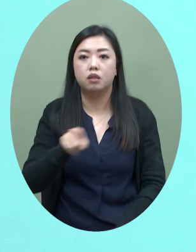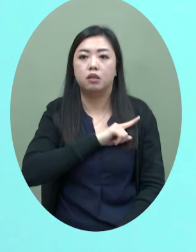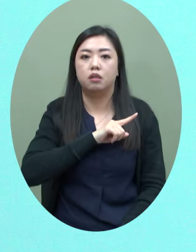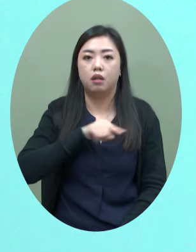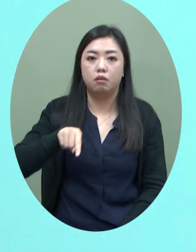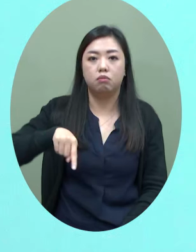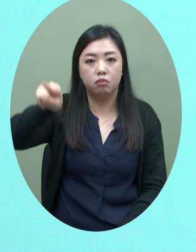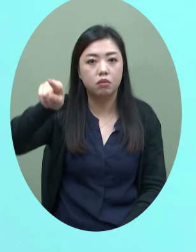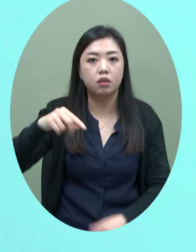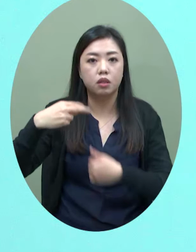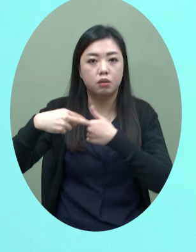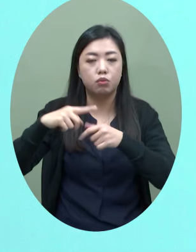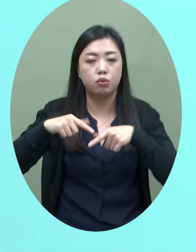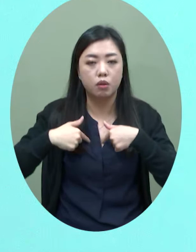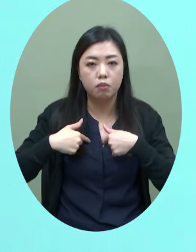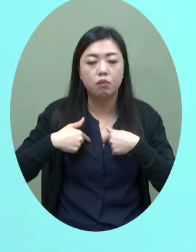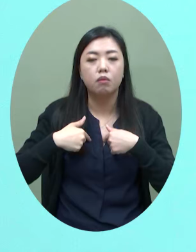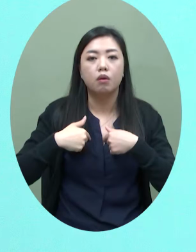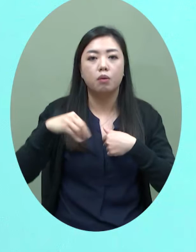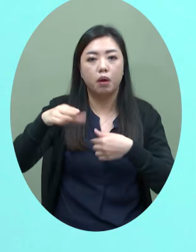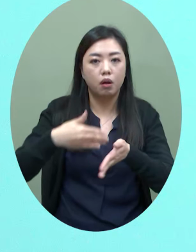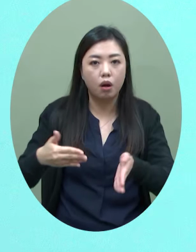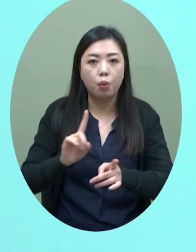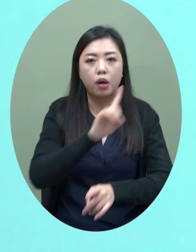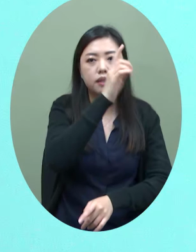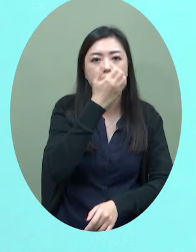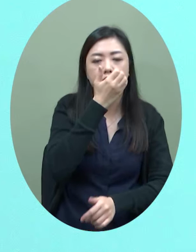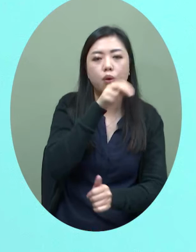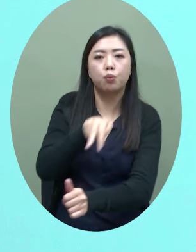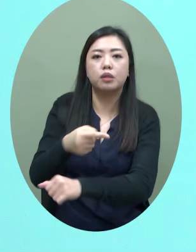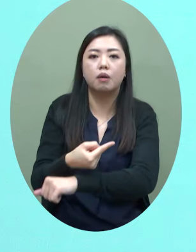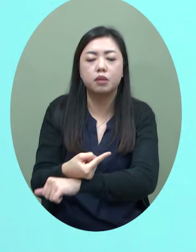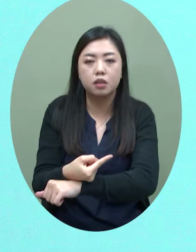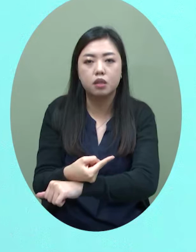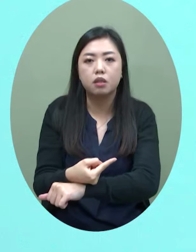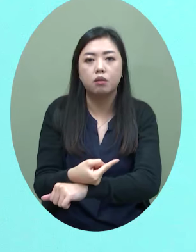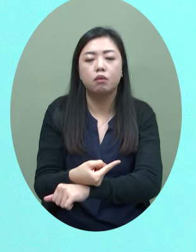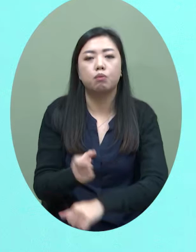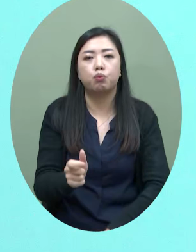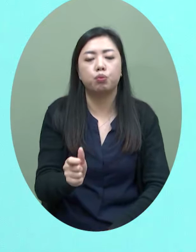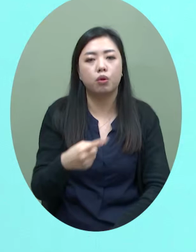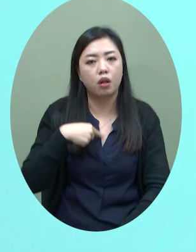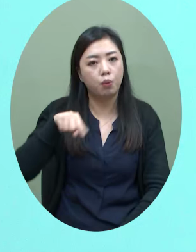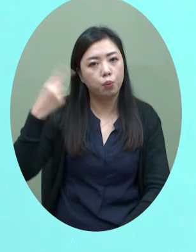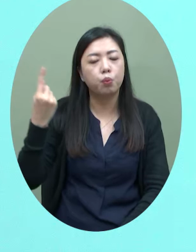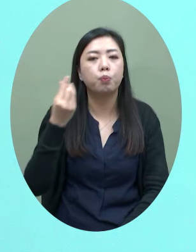kids, we will exceptionally allow the admission of the children into the hospital as well. And